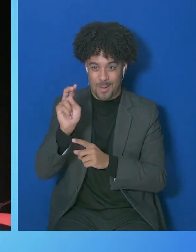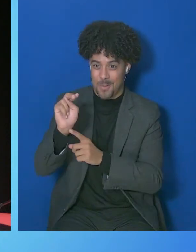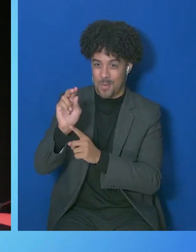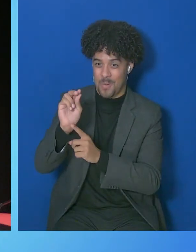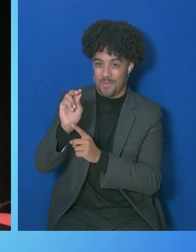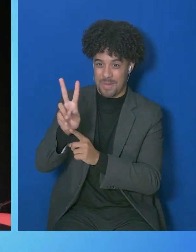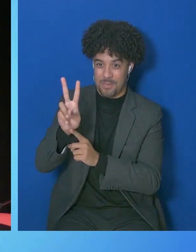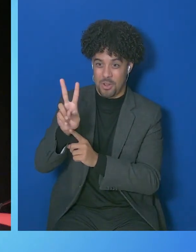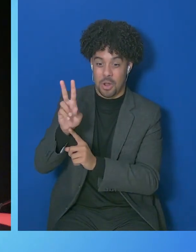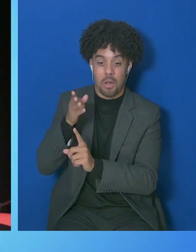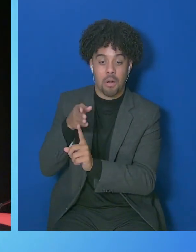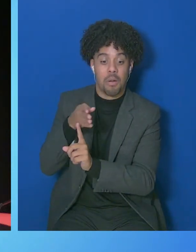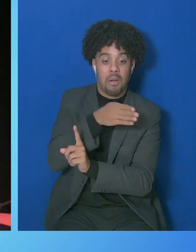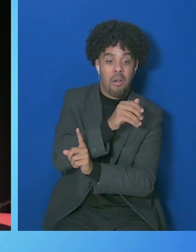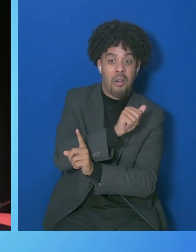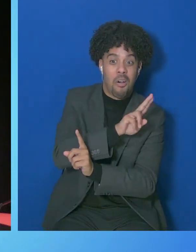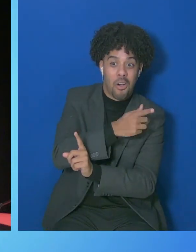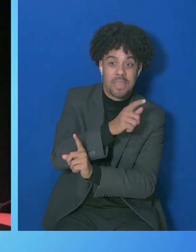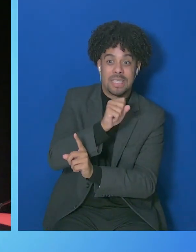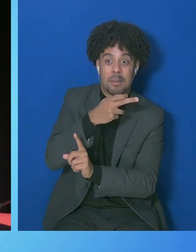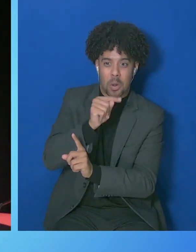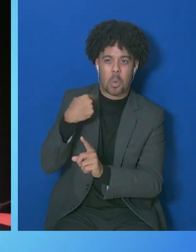year.